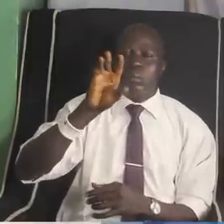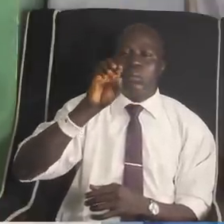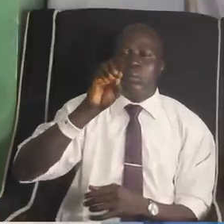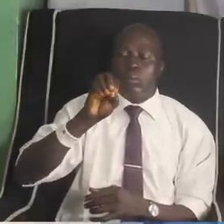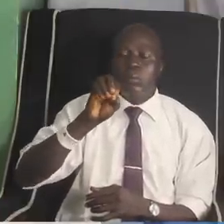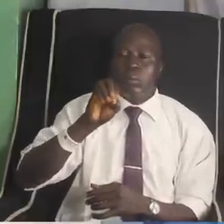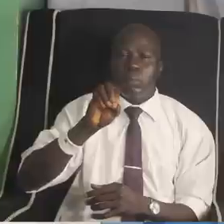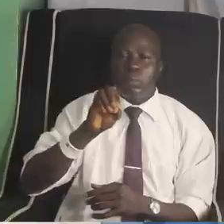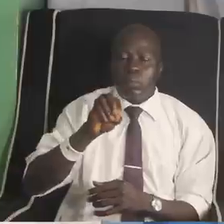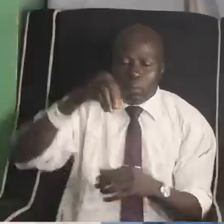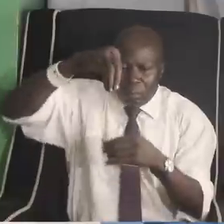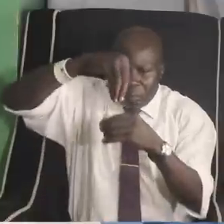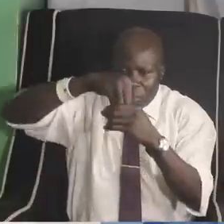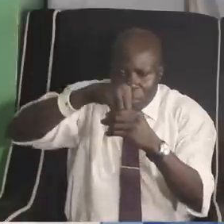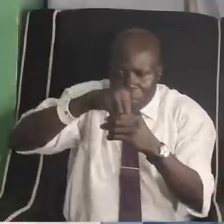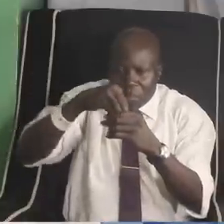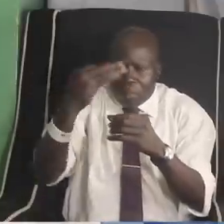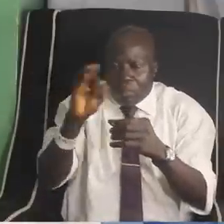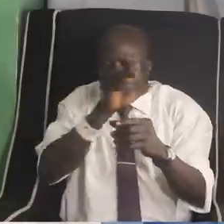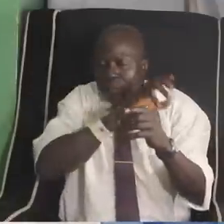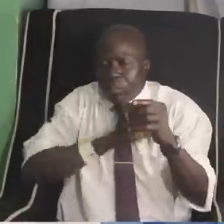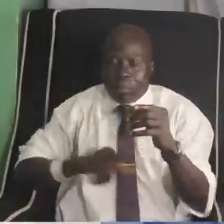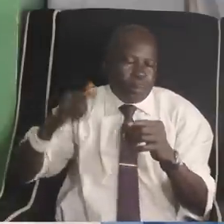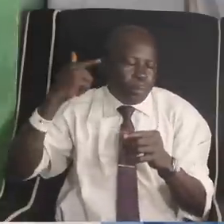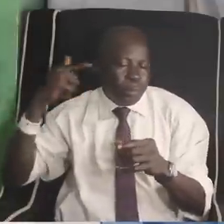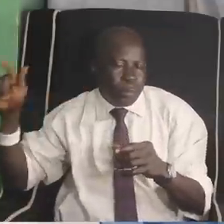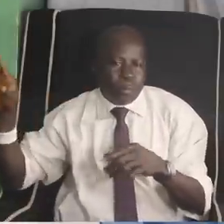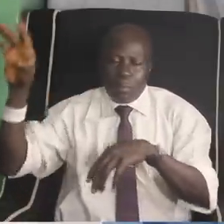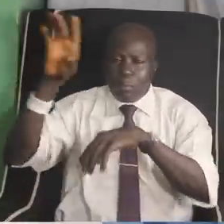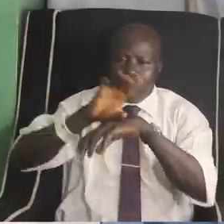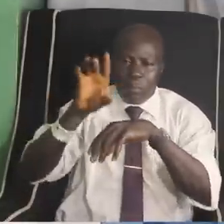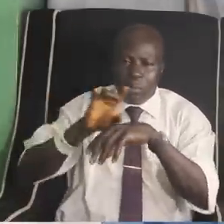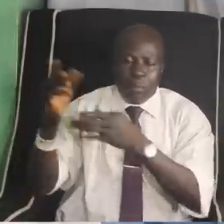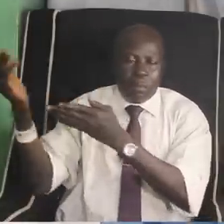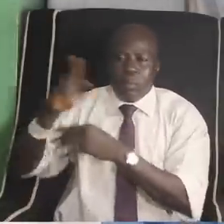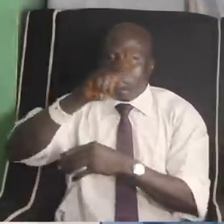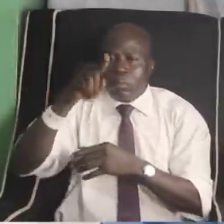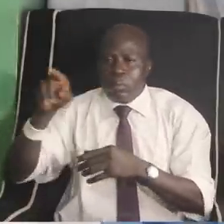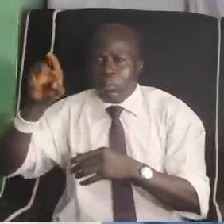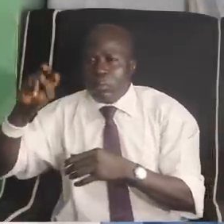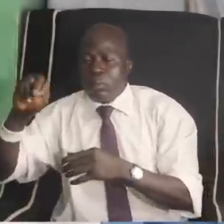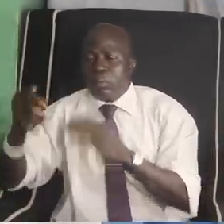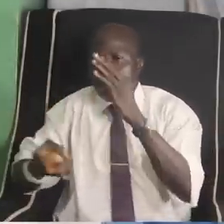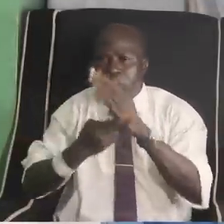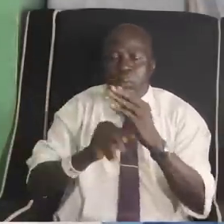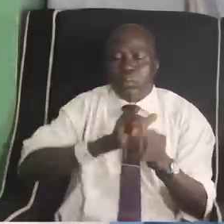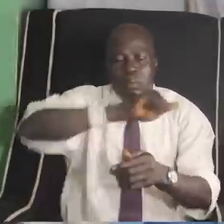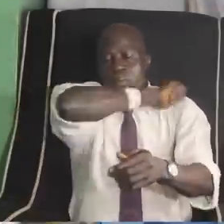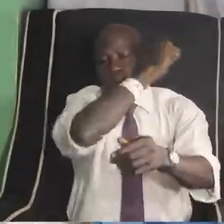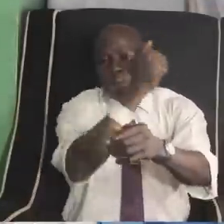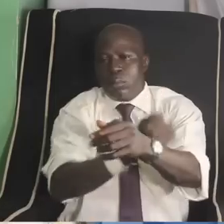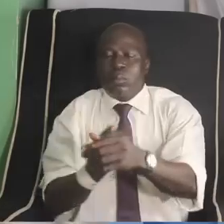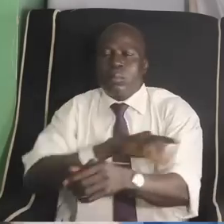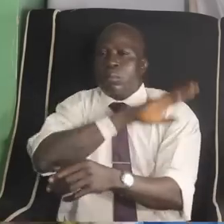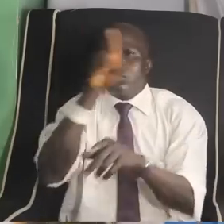101 52 98 950 Sino Pagoli Church. No man be yade ni Zenith Bank. And what is that? Yeah, me sir. Mo pali ashe. I authorize. Be what